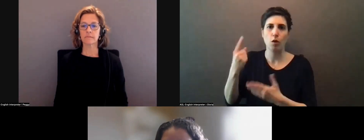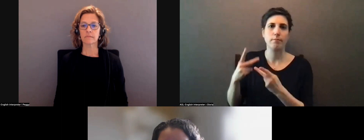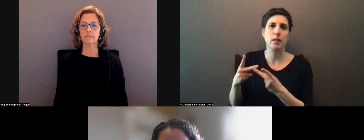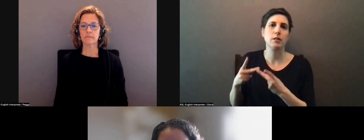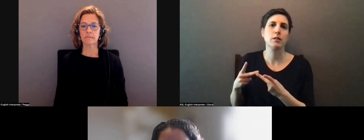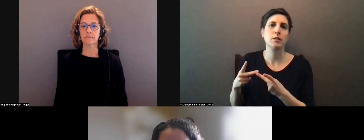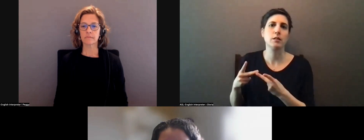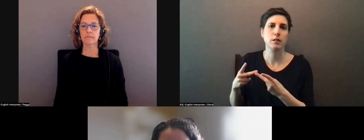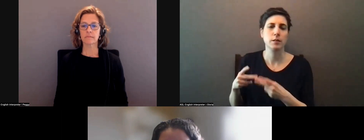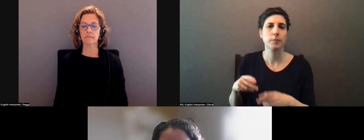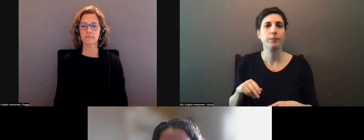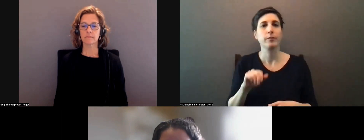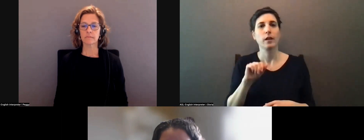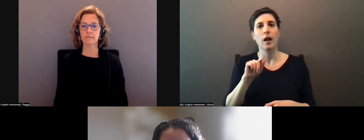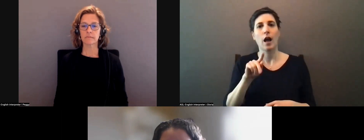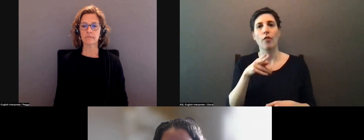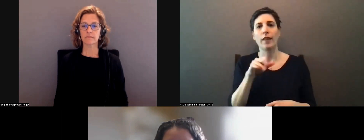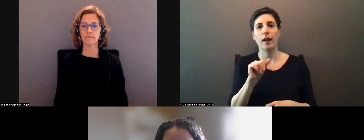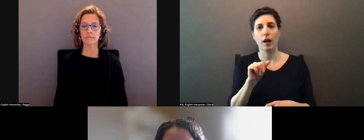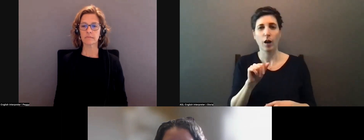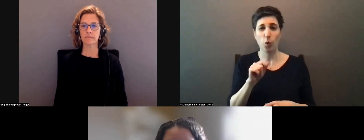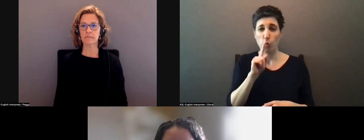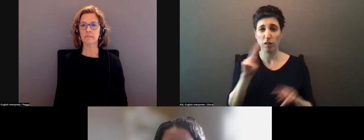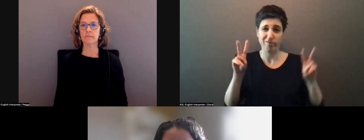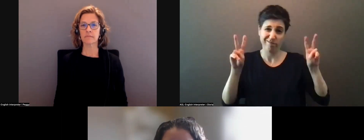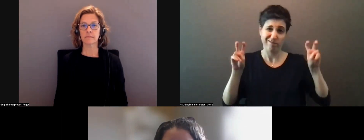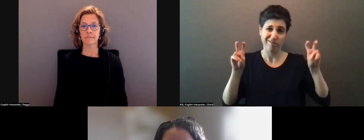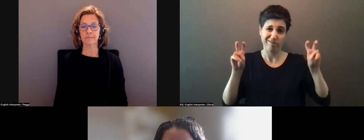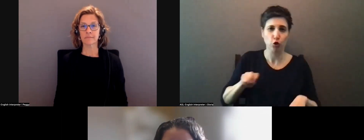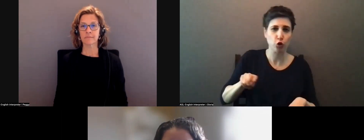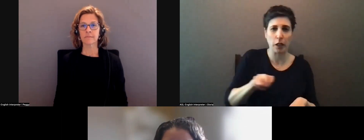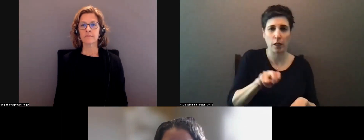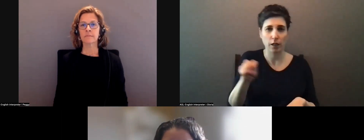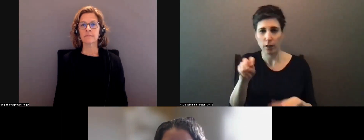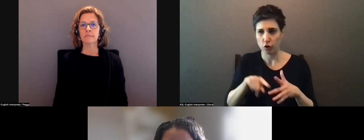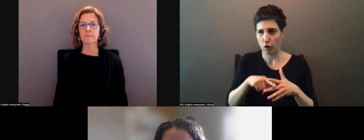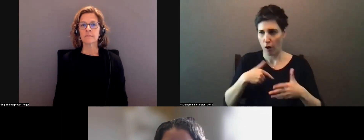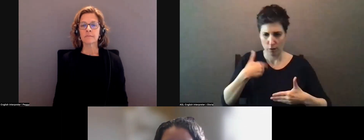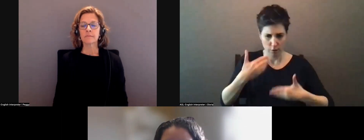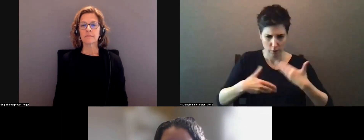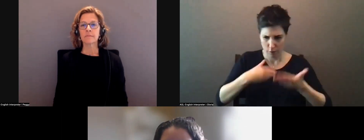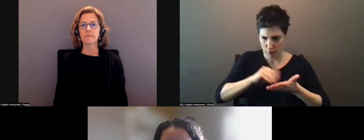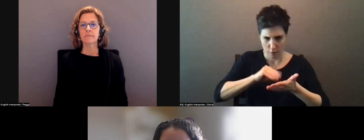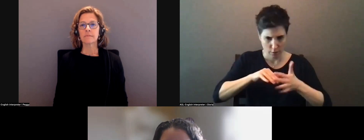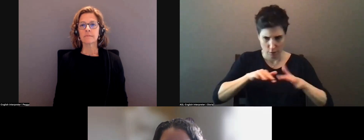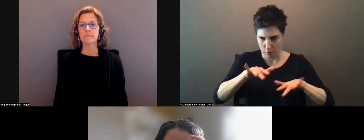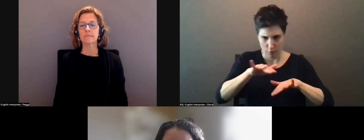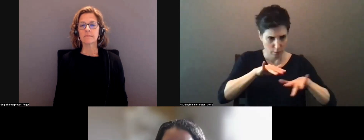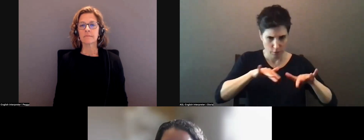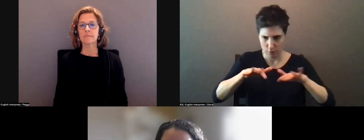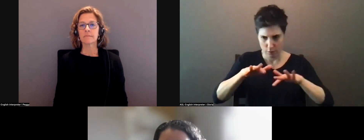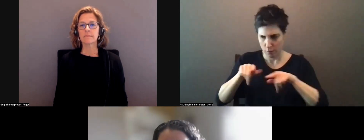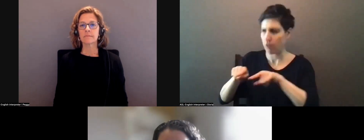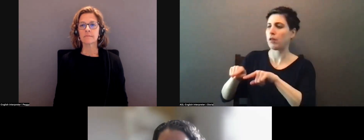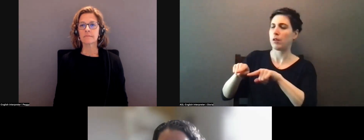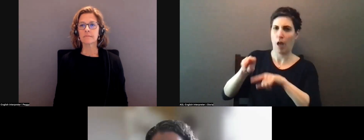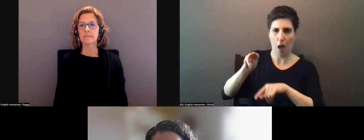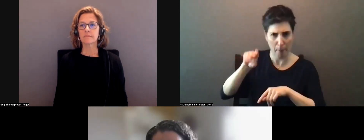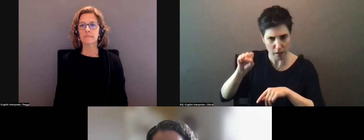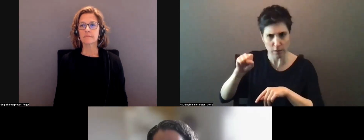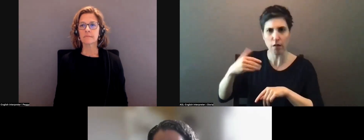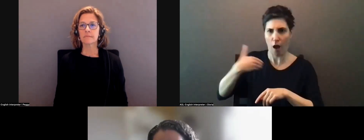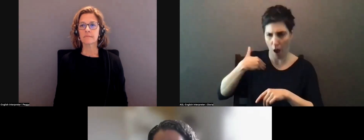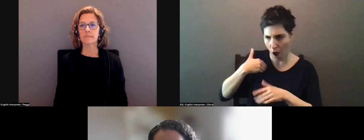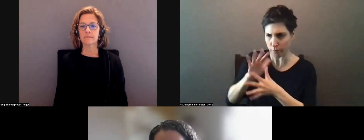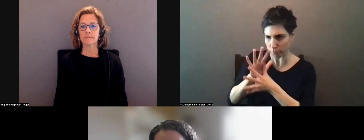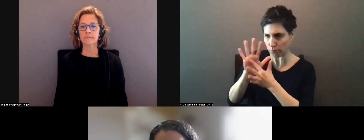of the journey to discover all the different functionalities that are in the Microsoft suite. Yeah, and